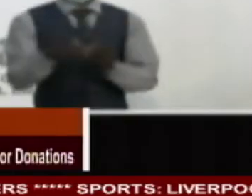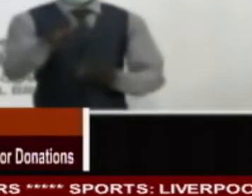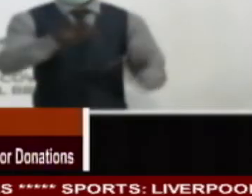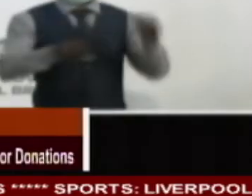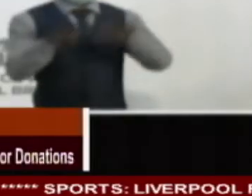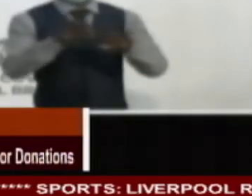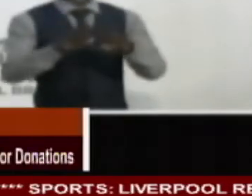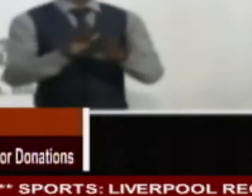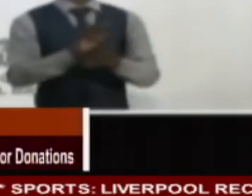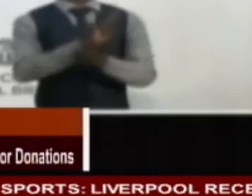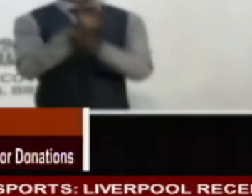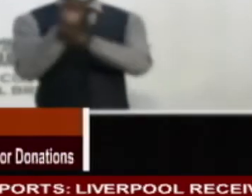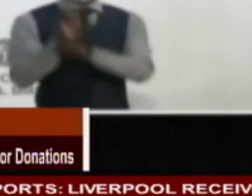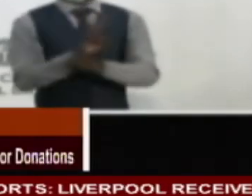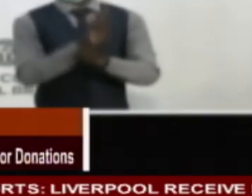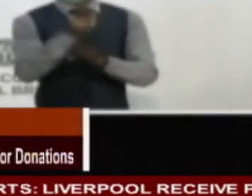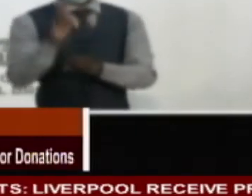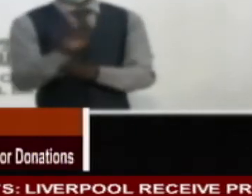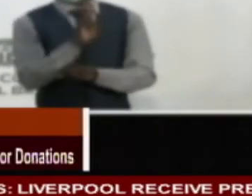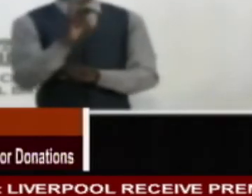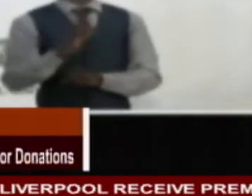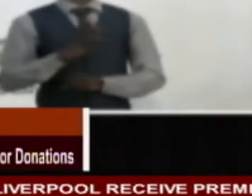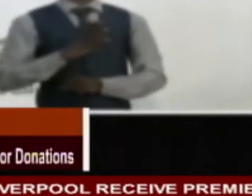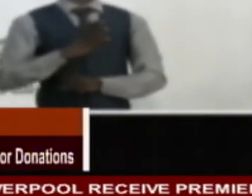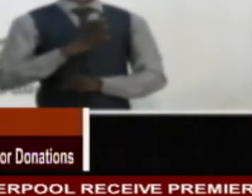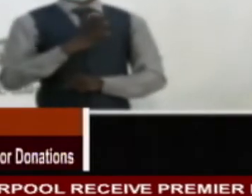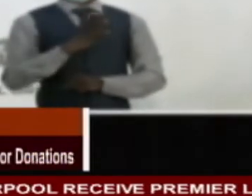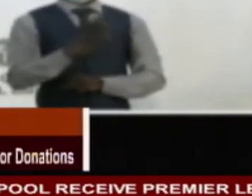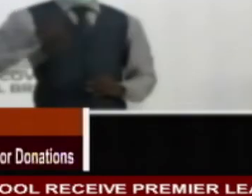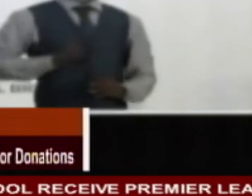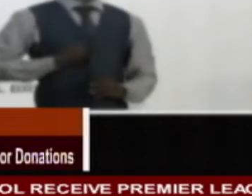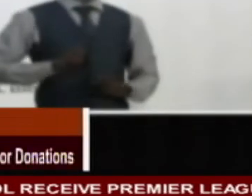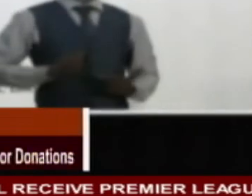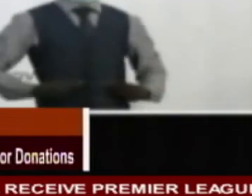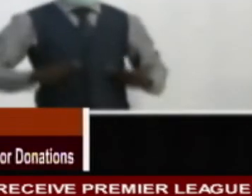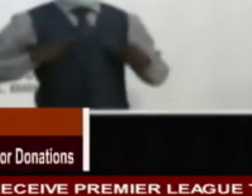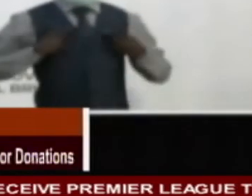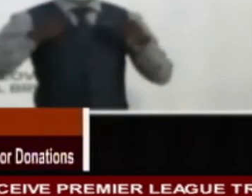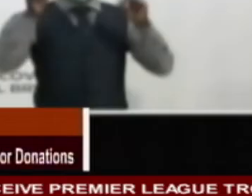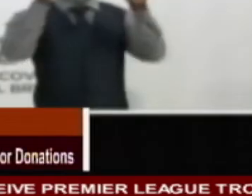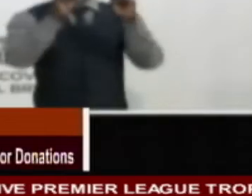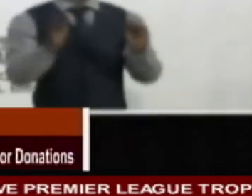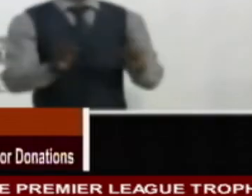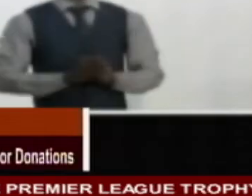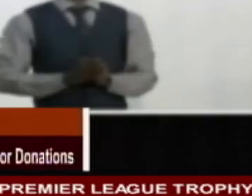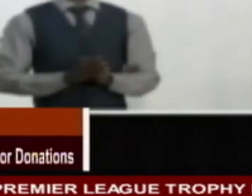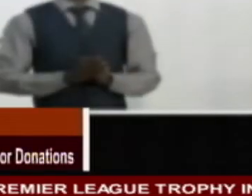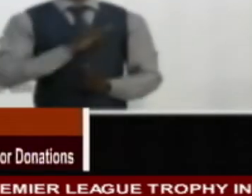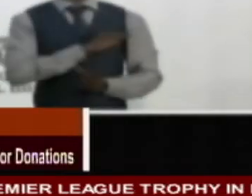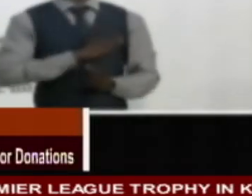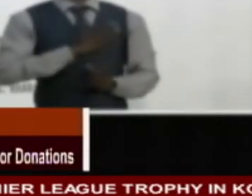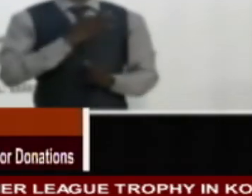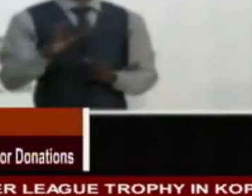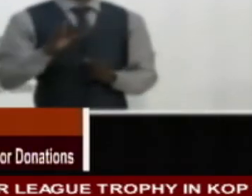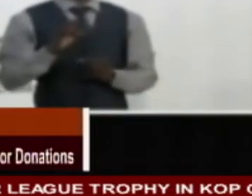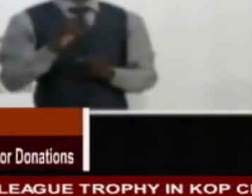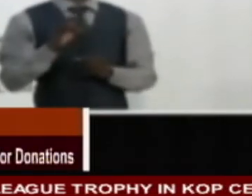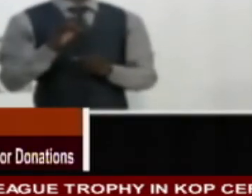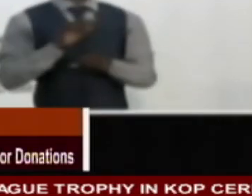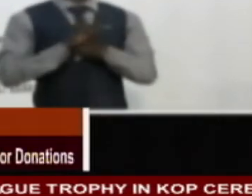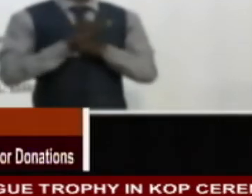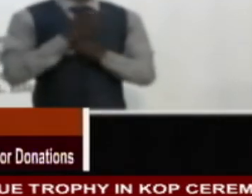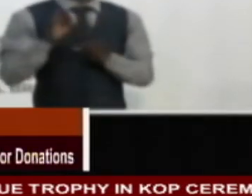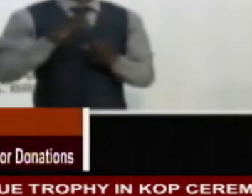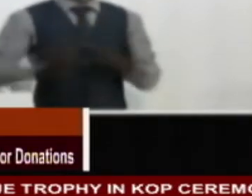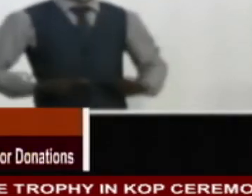be judiciously utilized. The Ministry of Health rededicates itself to doing